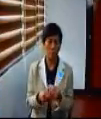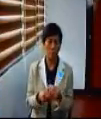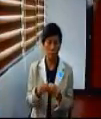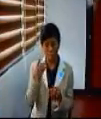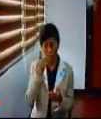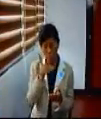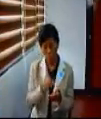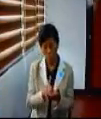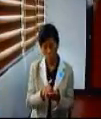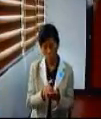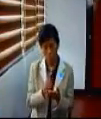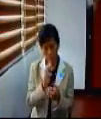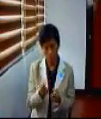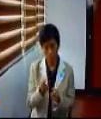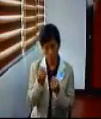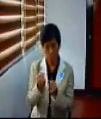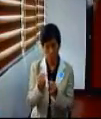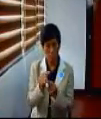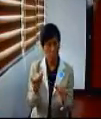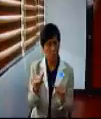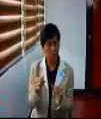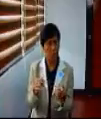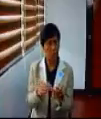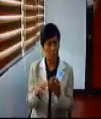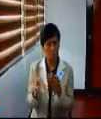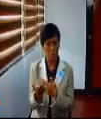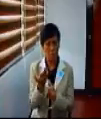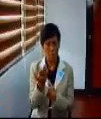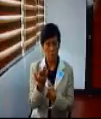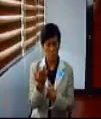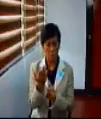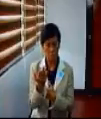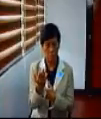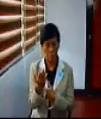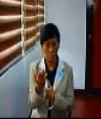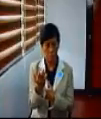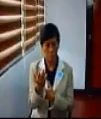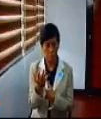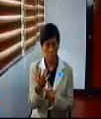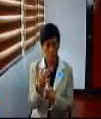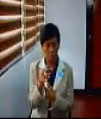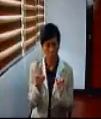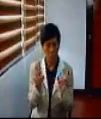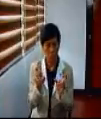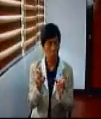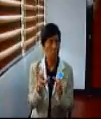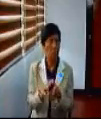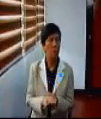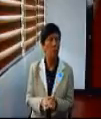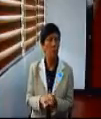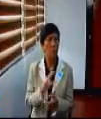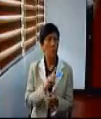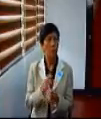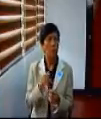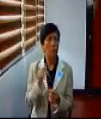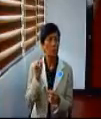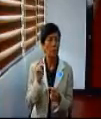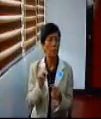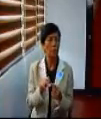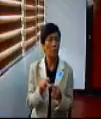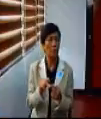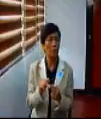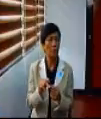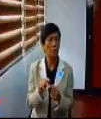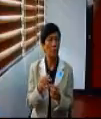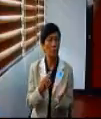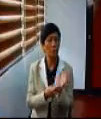and we submitted the same this morning, and it is entitled PowerPoint Presentation of Michael K.